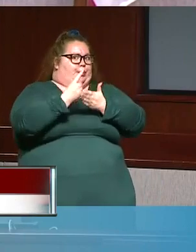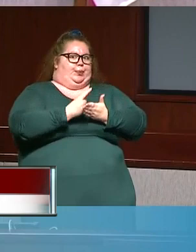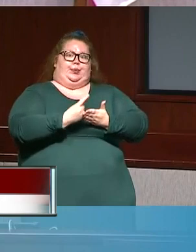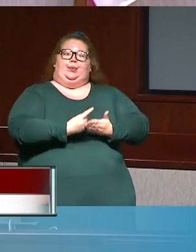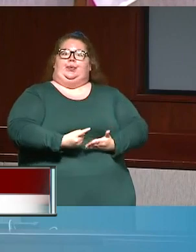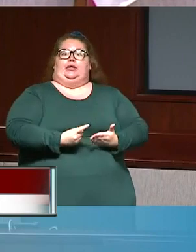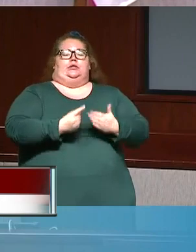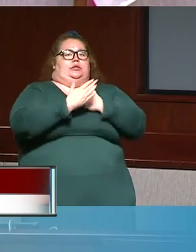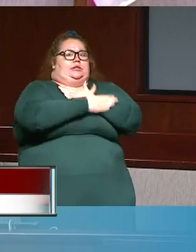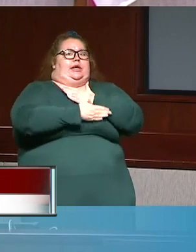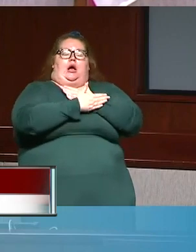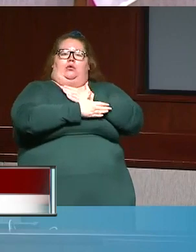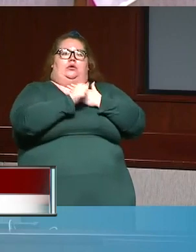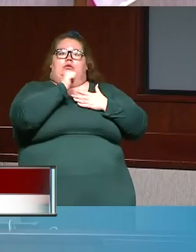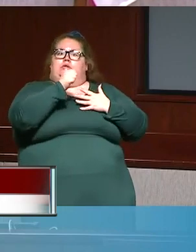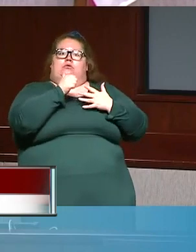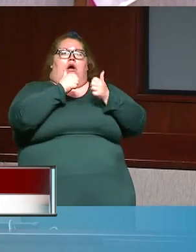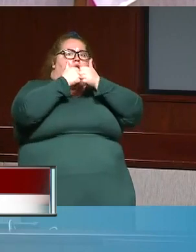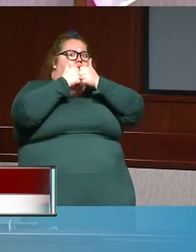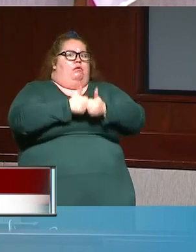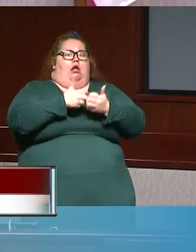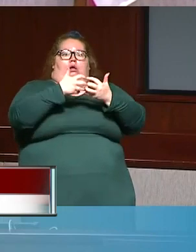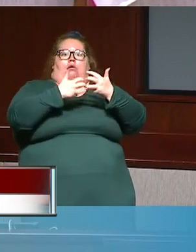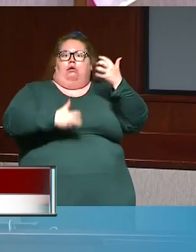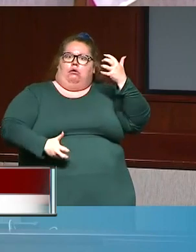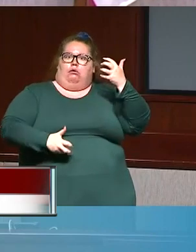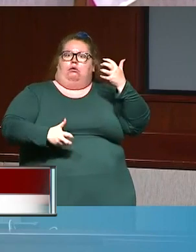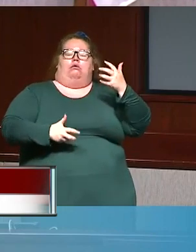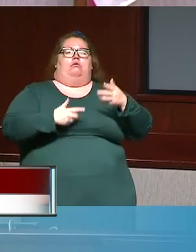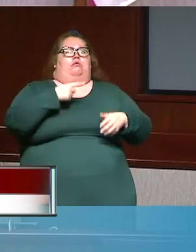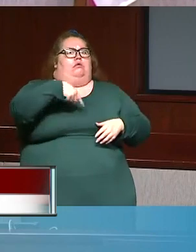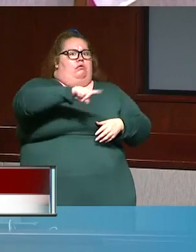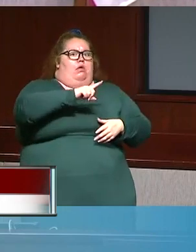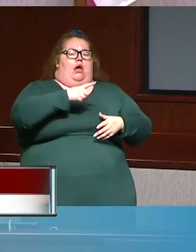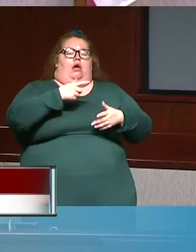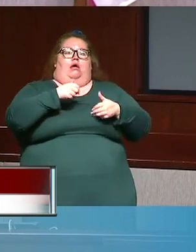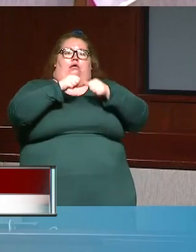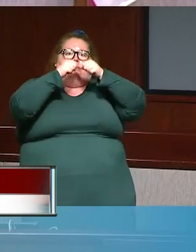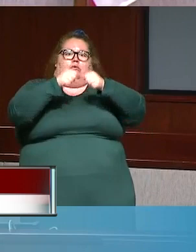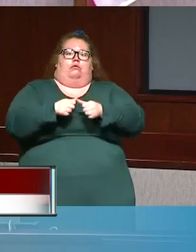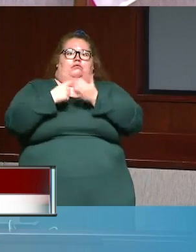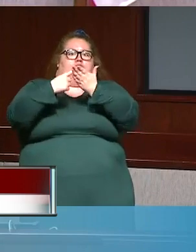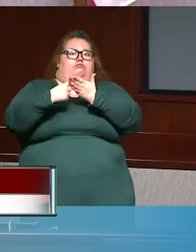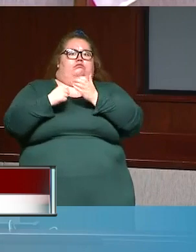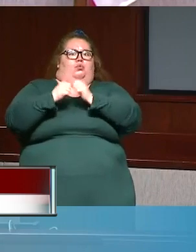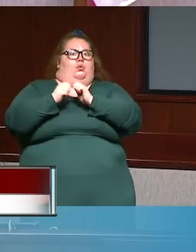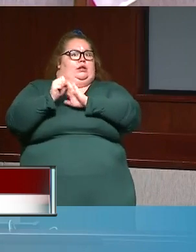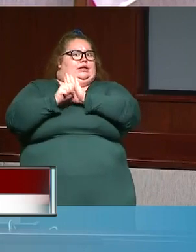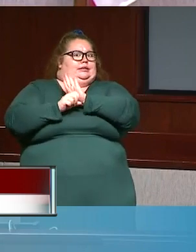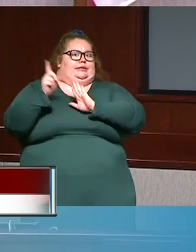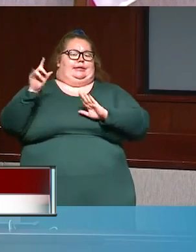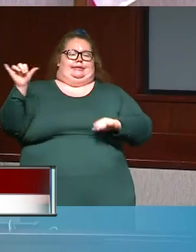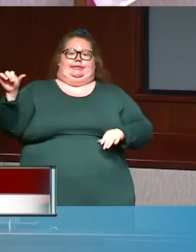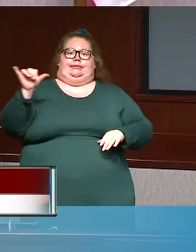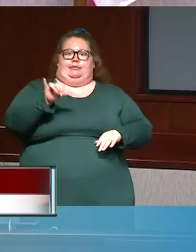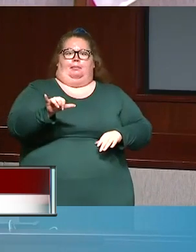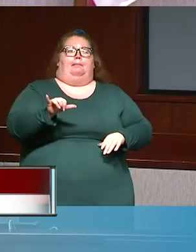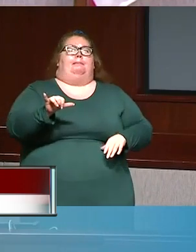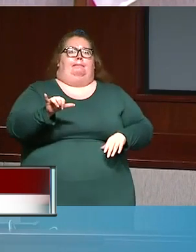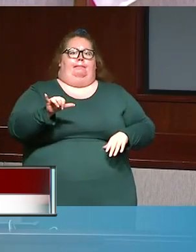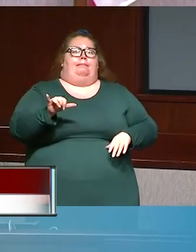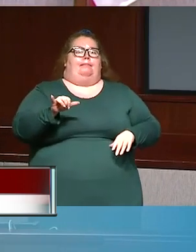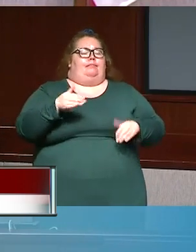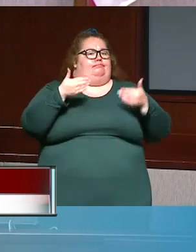weeks. And they're continuing to talk with the state. They have not. They've continued to reopen with the guidance.